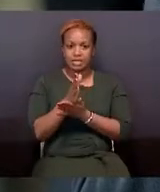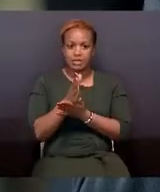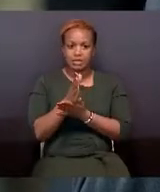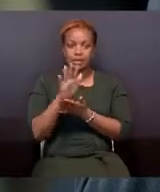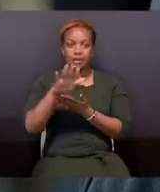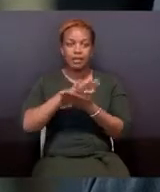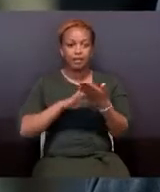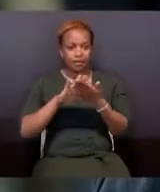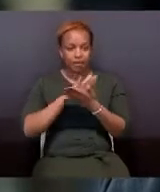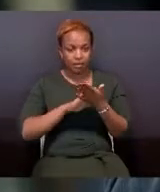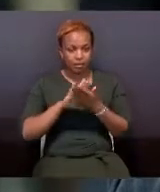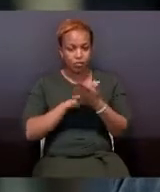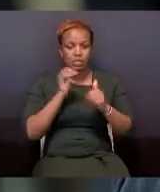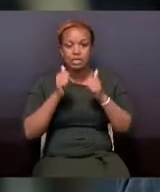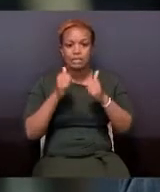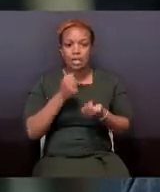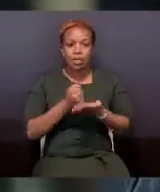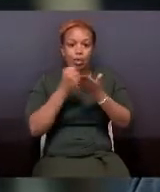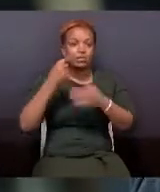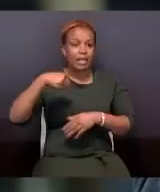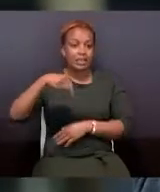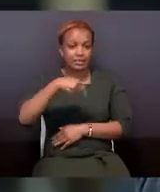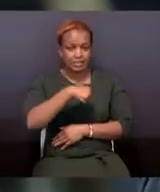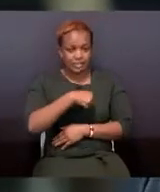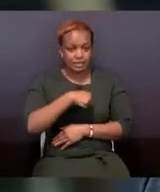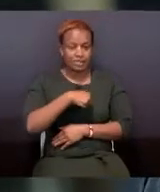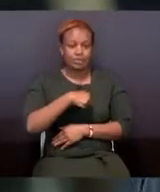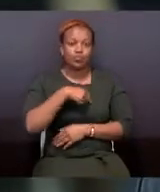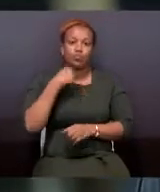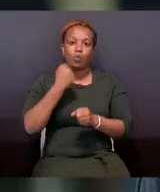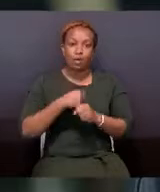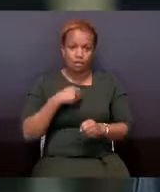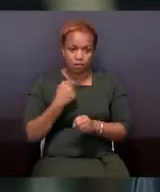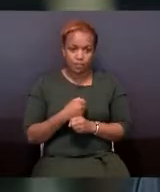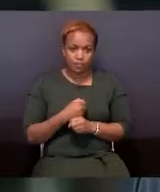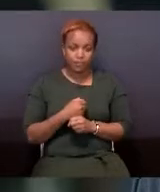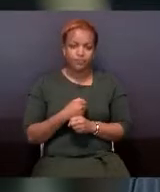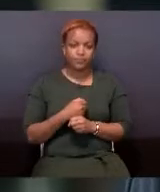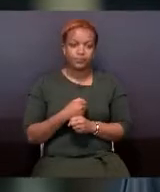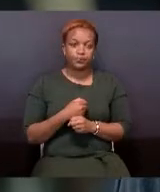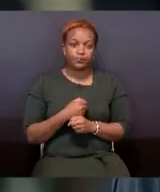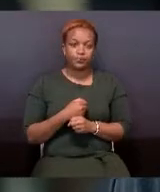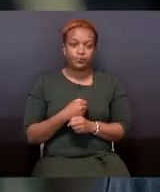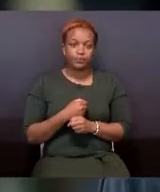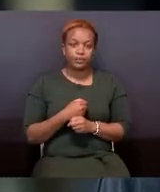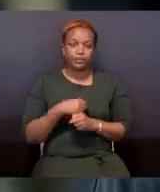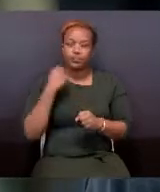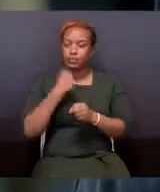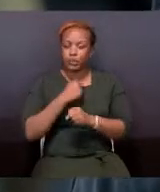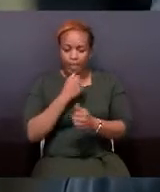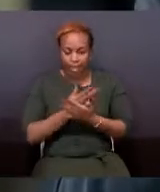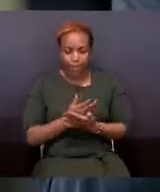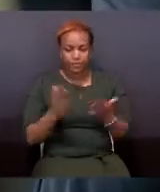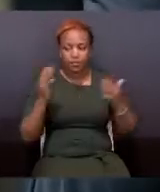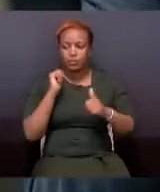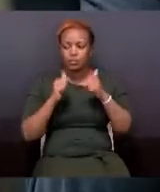of what enables us to walk, to work, to do everything we